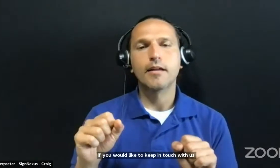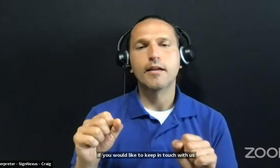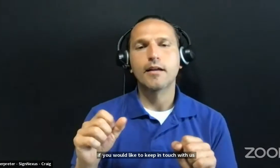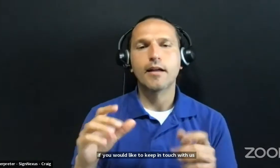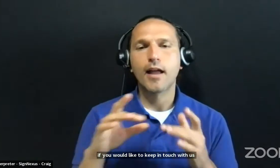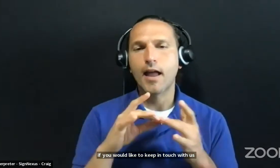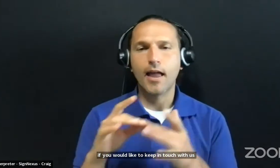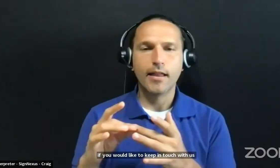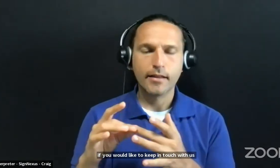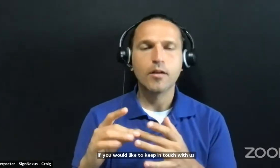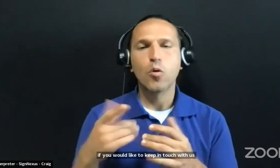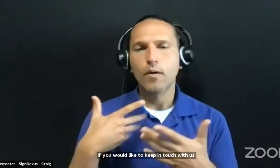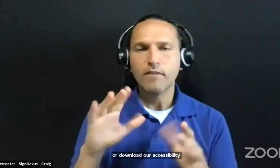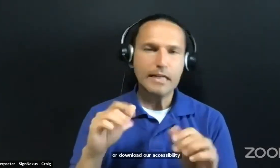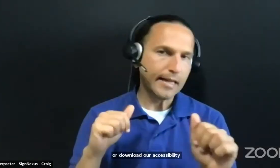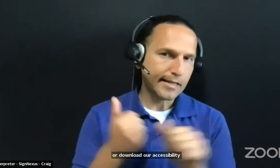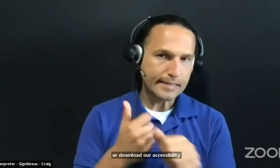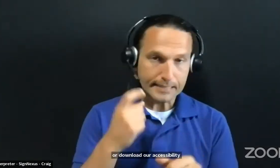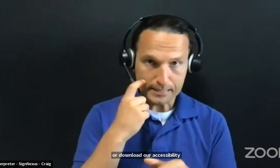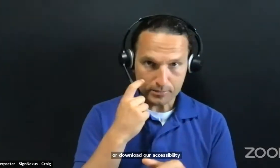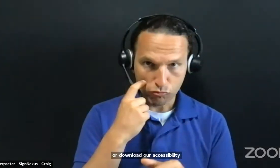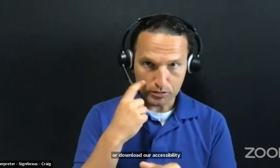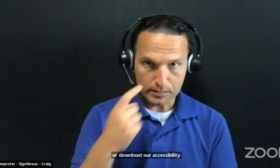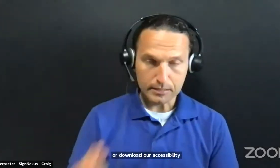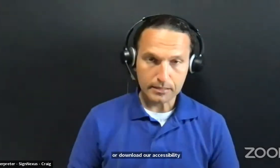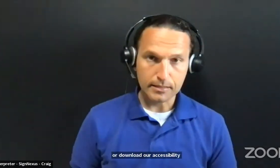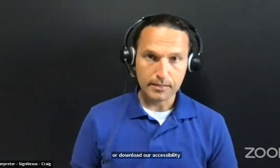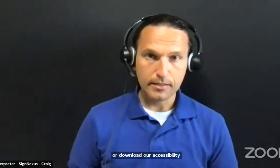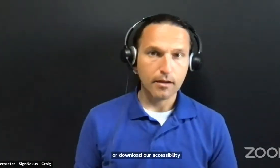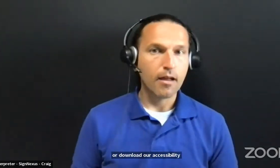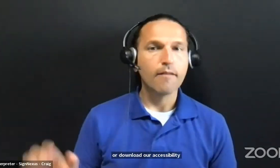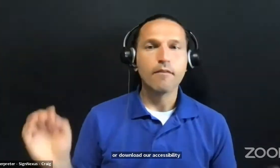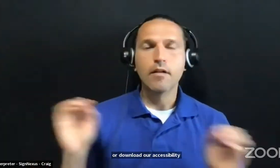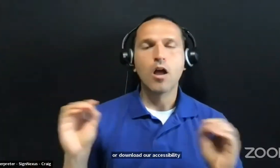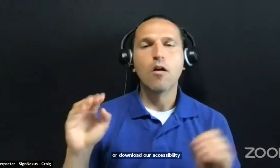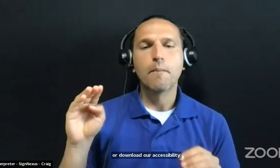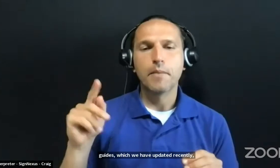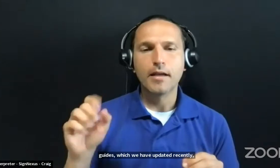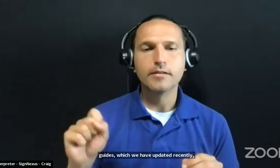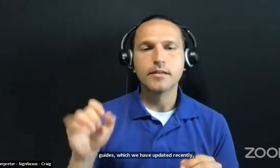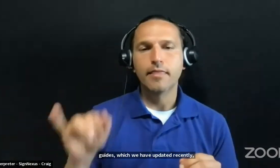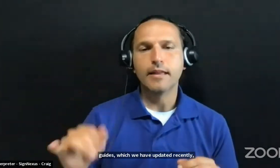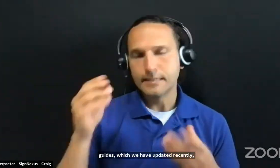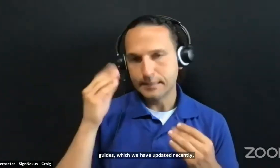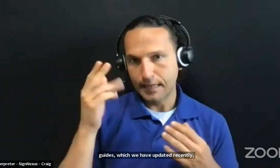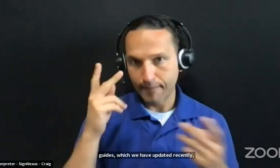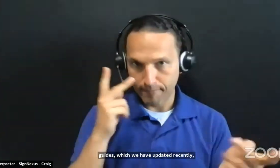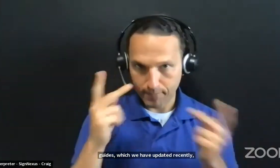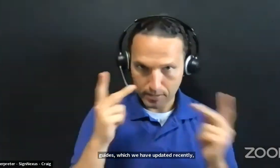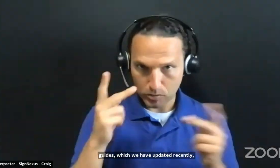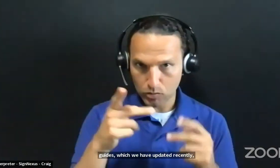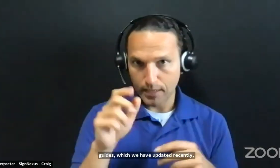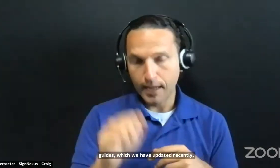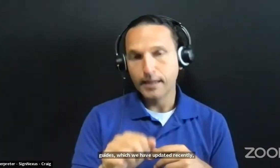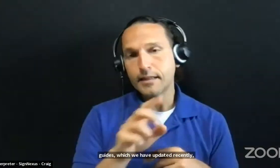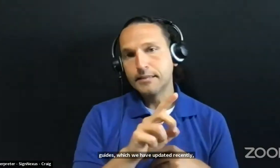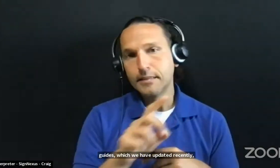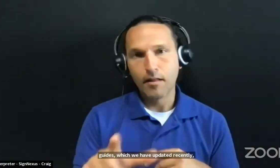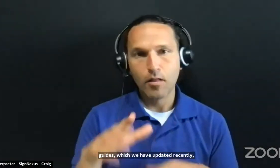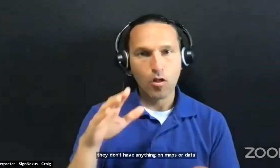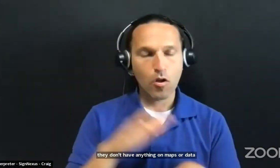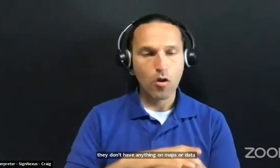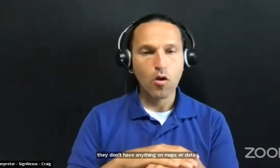which we've updated recently. They don't have anything on maps and data visualizations, but you can download them